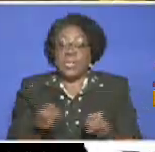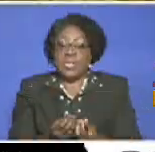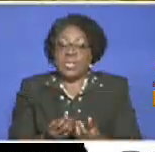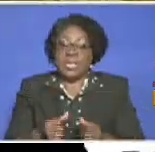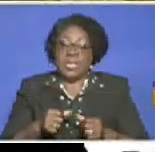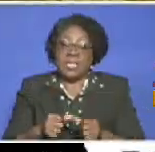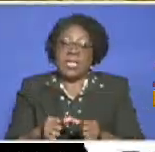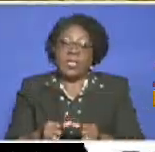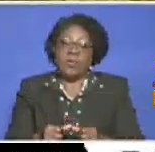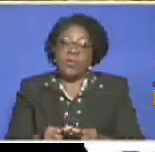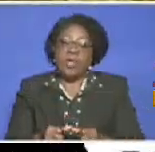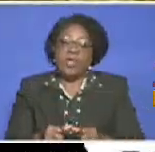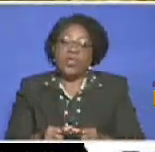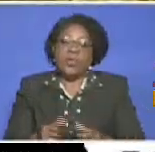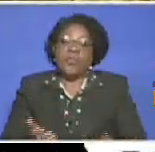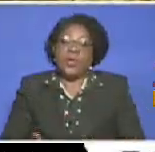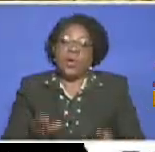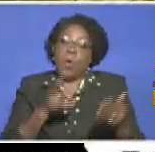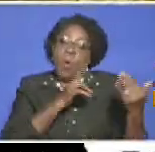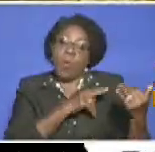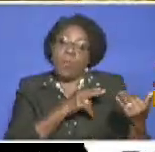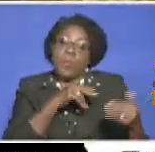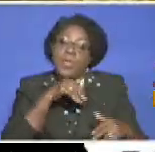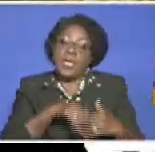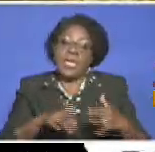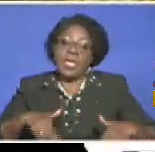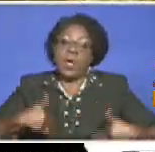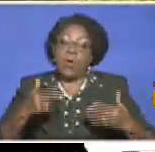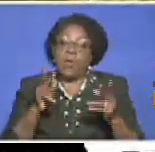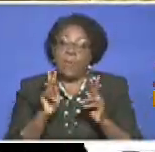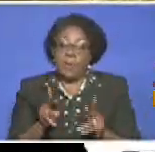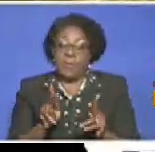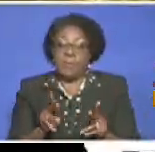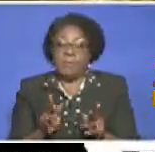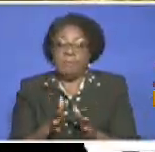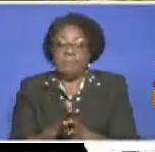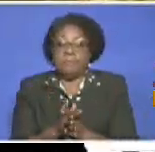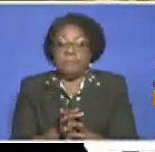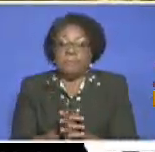inspire hope in the hearts of tomorrow's leaders. Lloyd Allen, ZNS Network News.